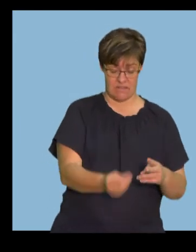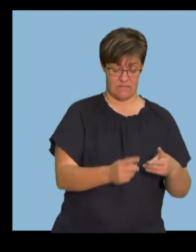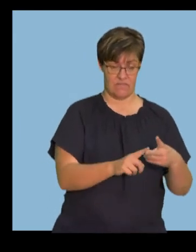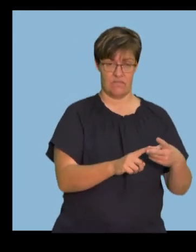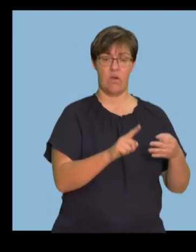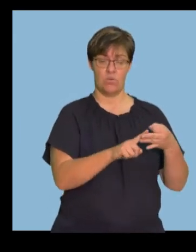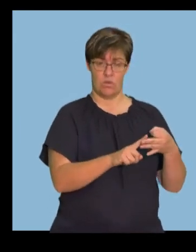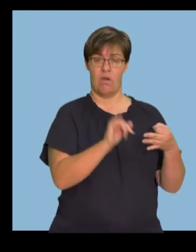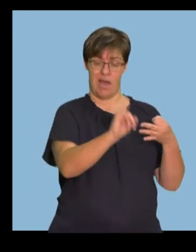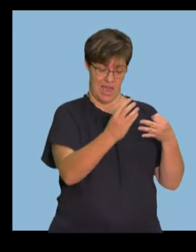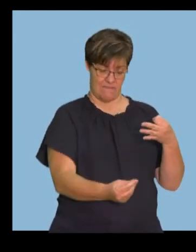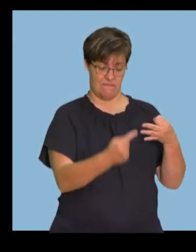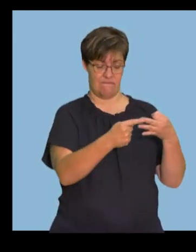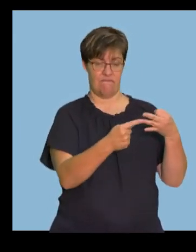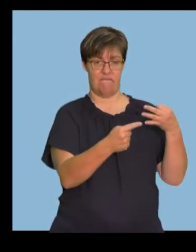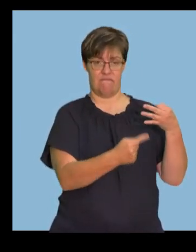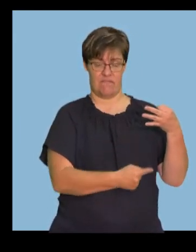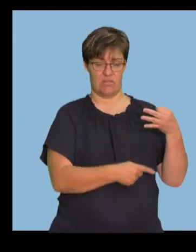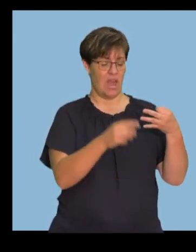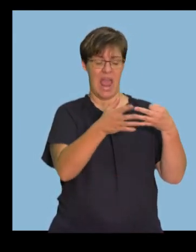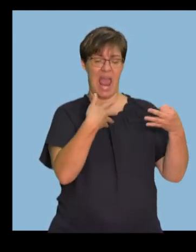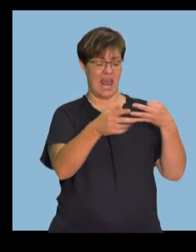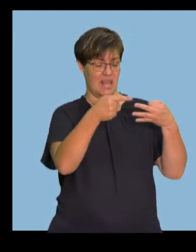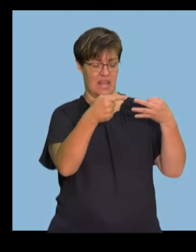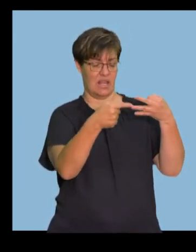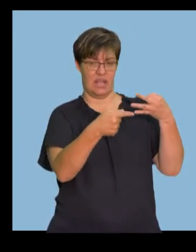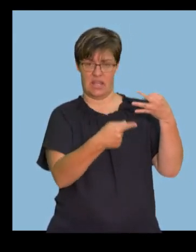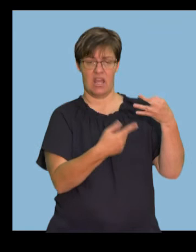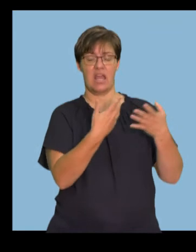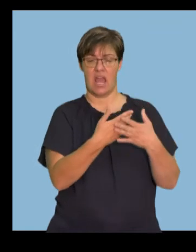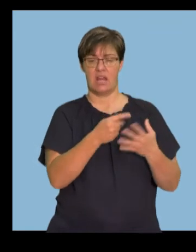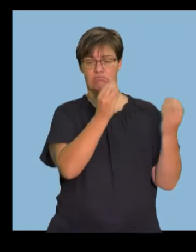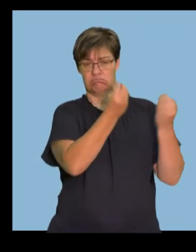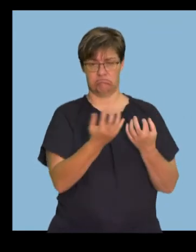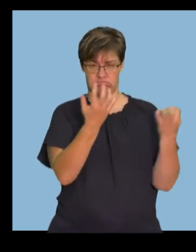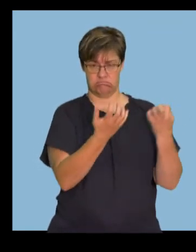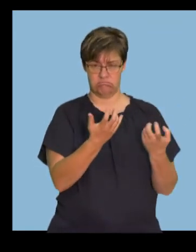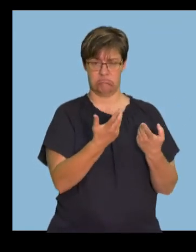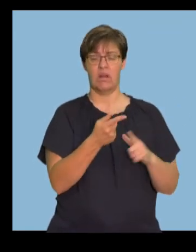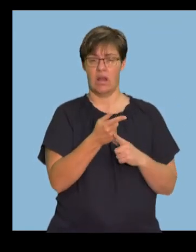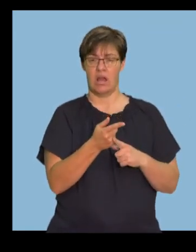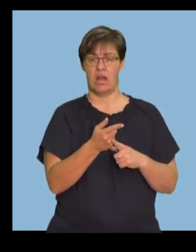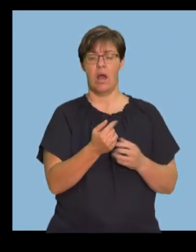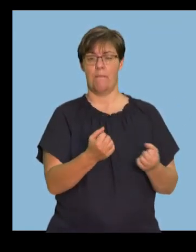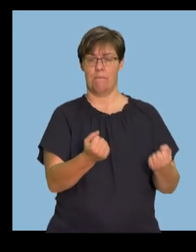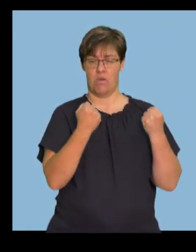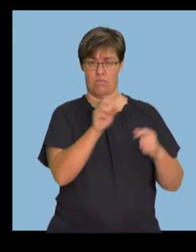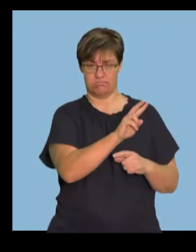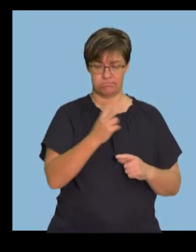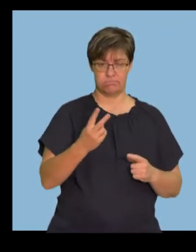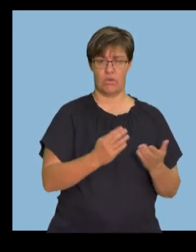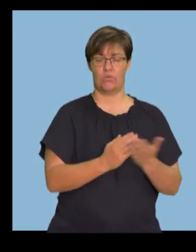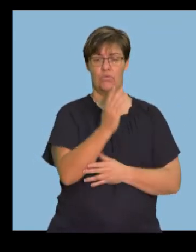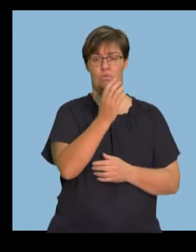resistance, we also have current, okay? So we can use any of the three power formulae to determine the power dissipated